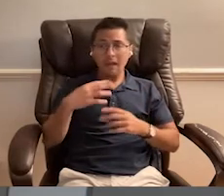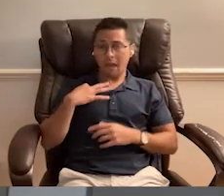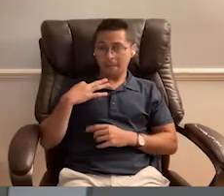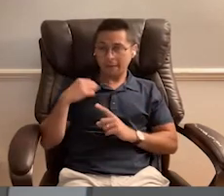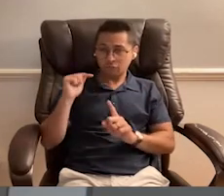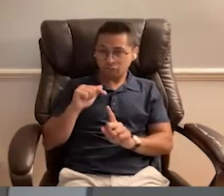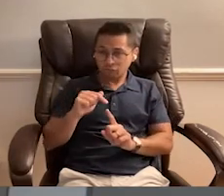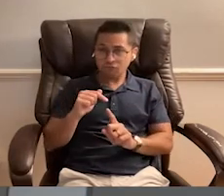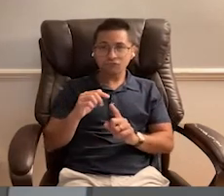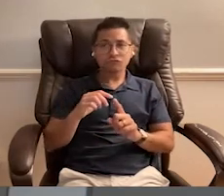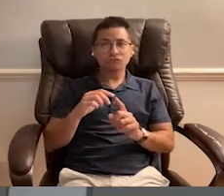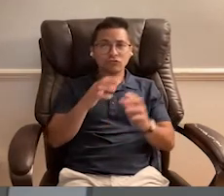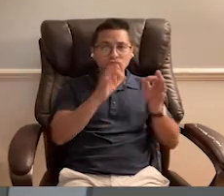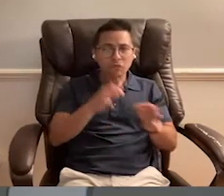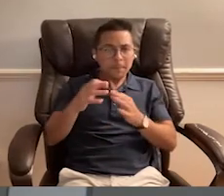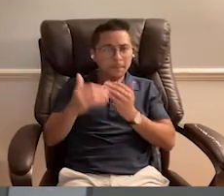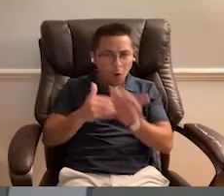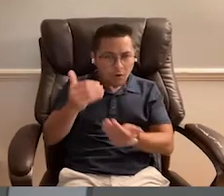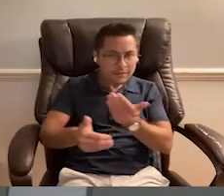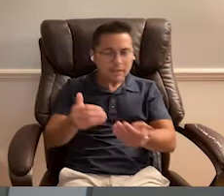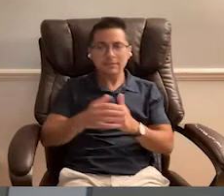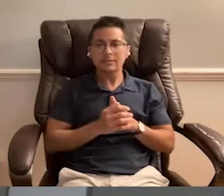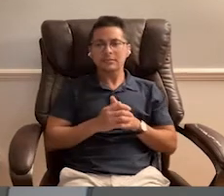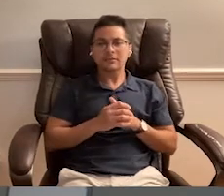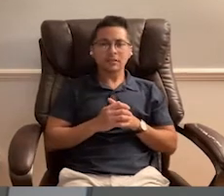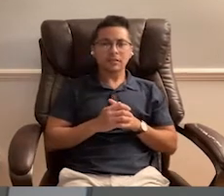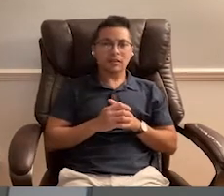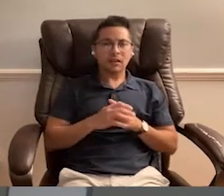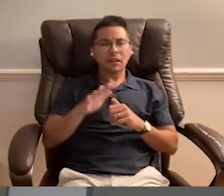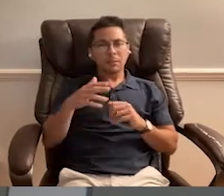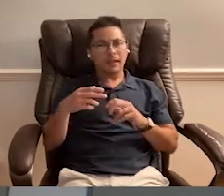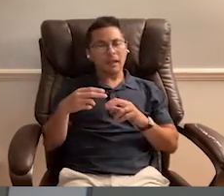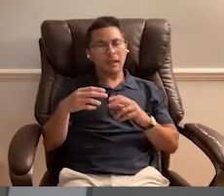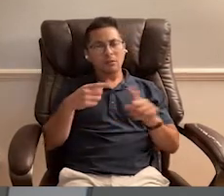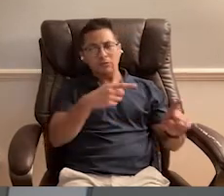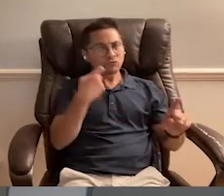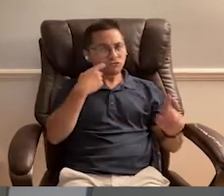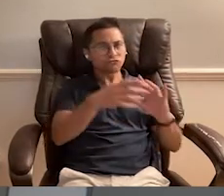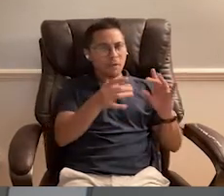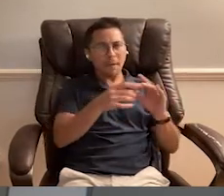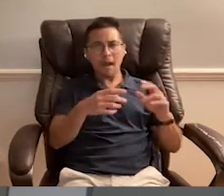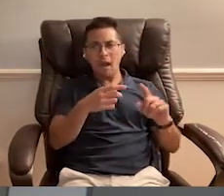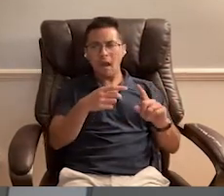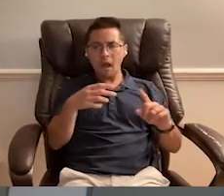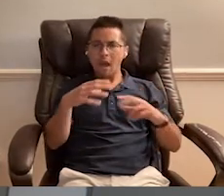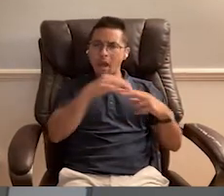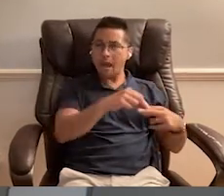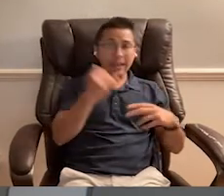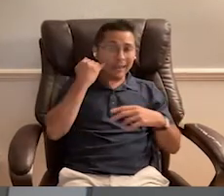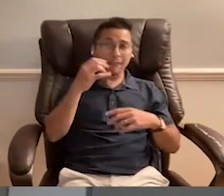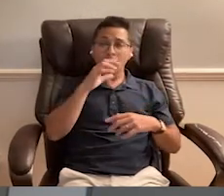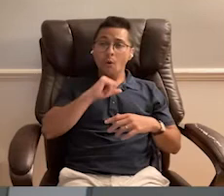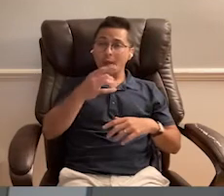On the next slide, we're going to talk about the actual application eligibility determination process. And just kind of segueing off of what Liesl